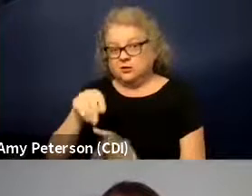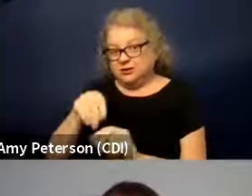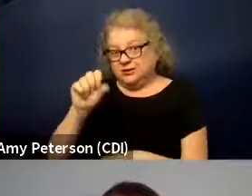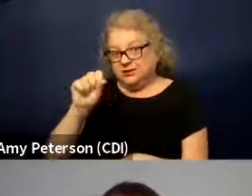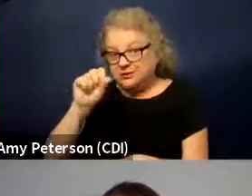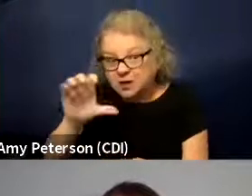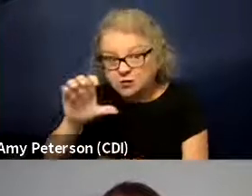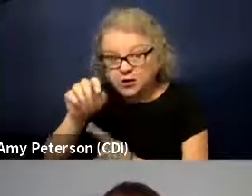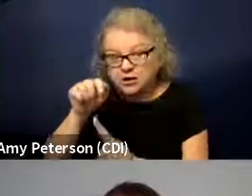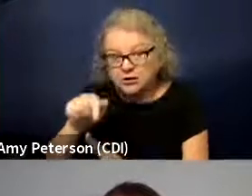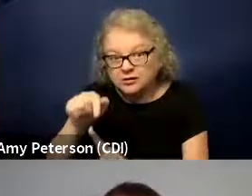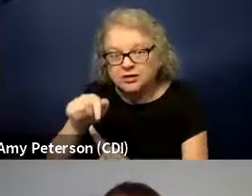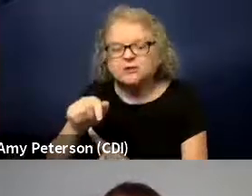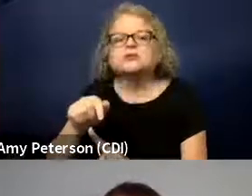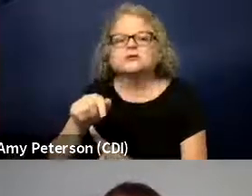vaccinated.